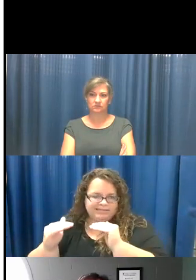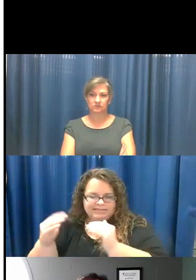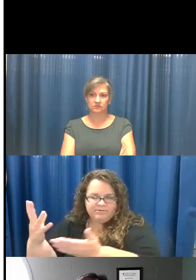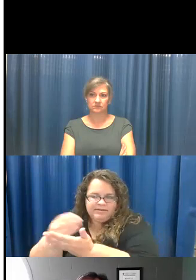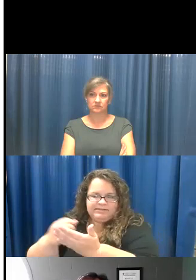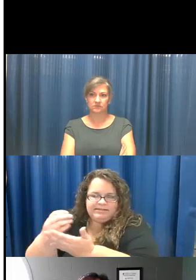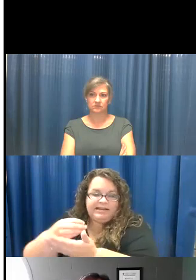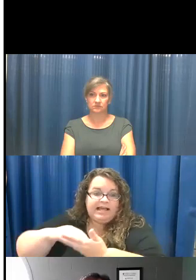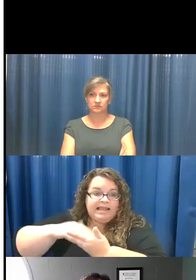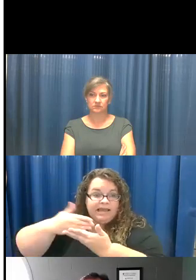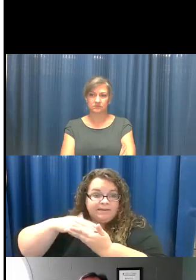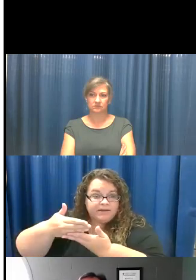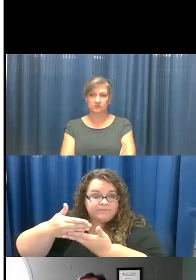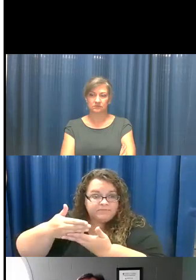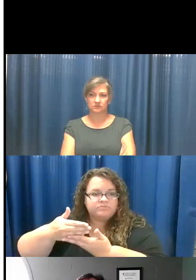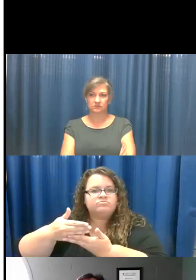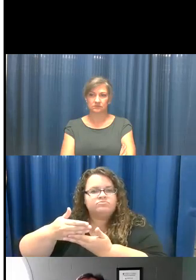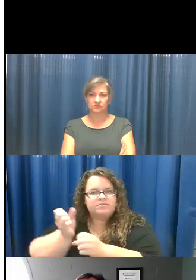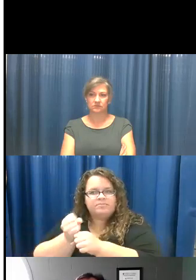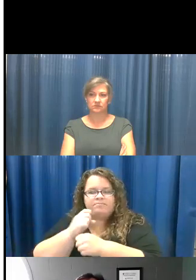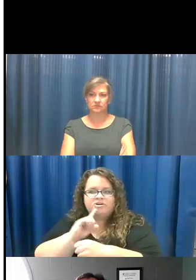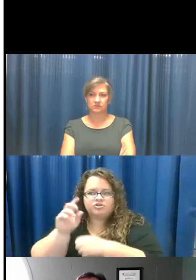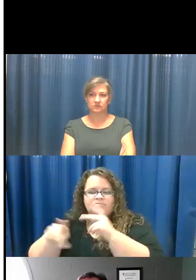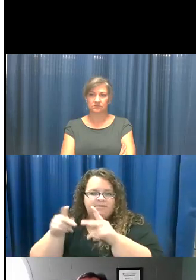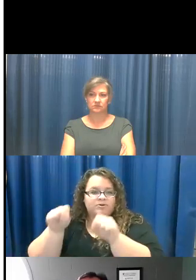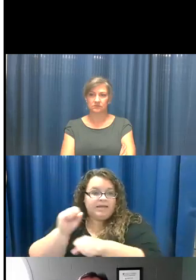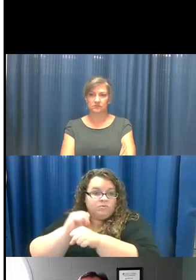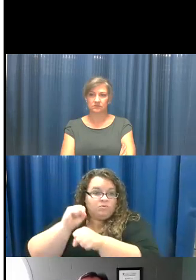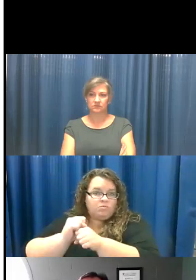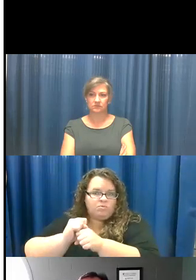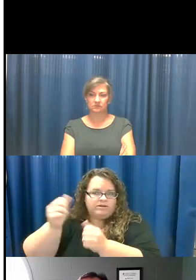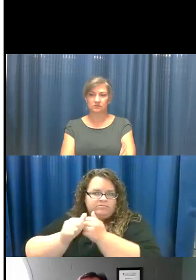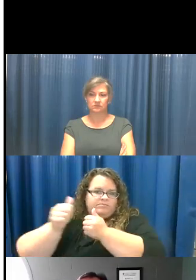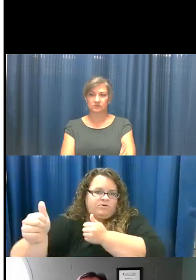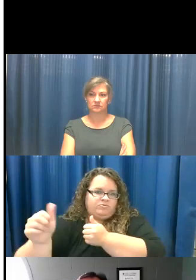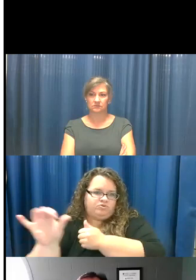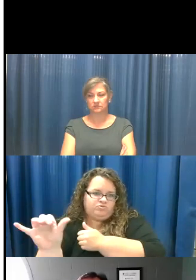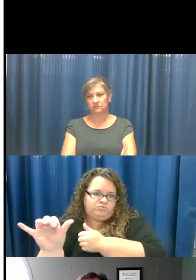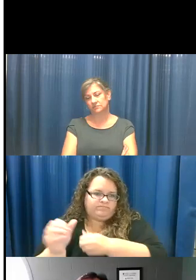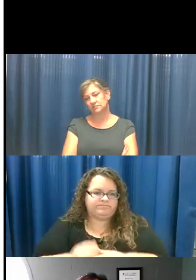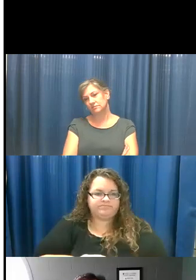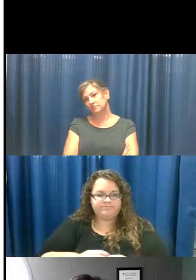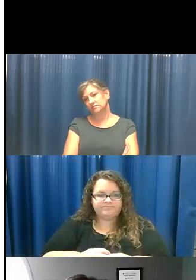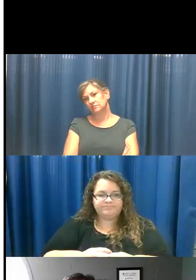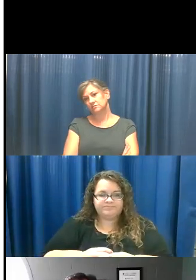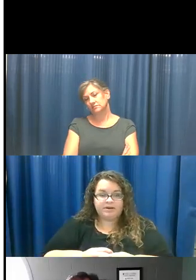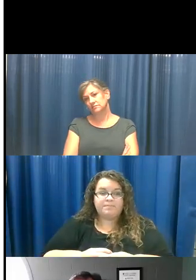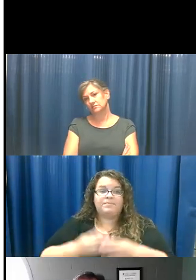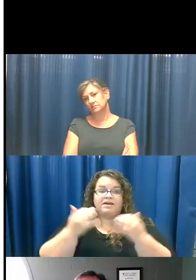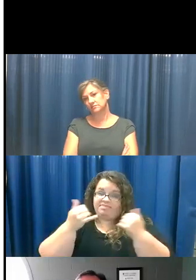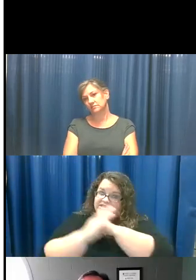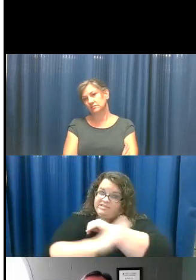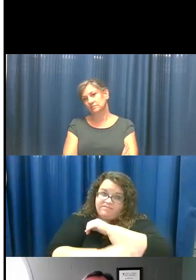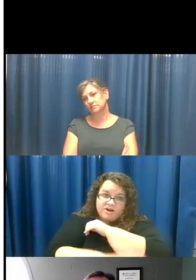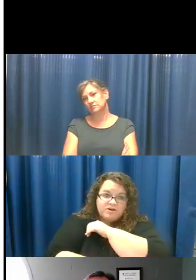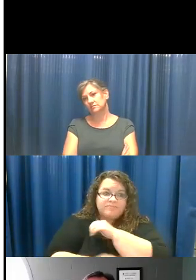remotely simultaneously. But what's really going to be important about HighFlex classrooms this fall is that if